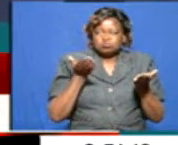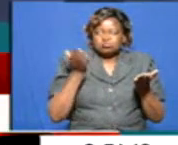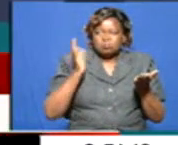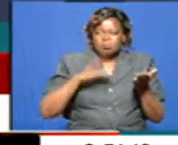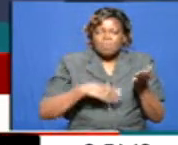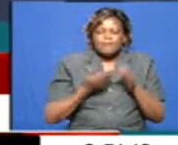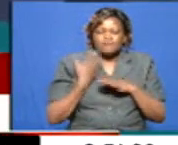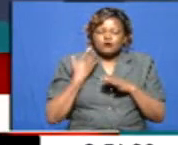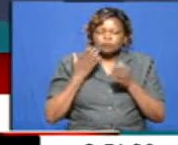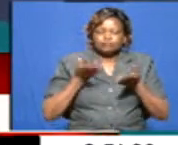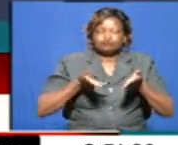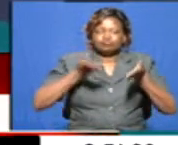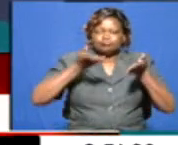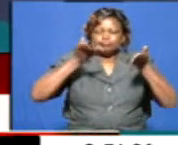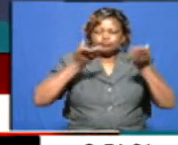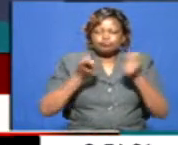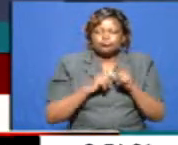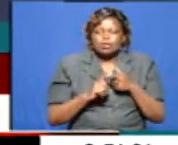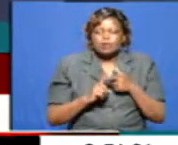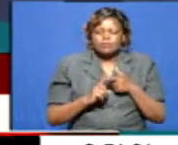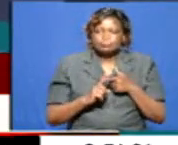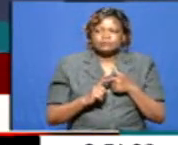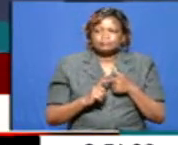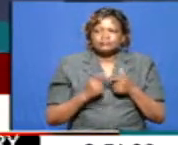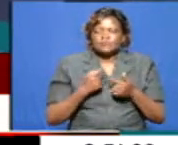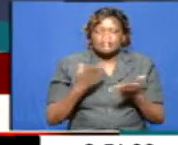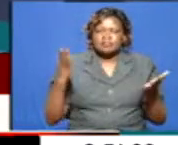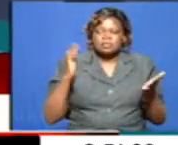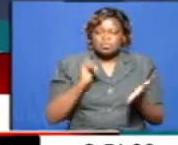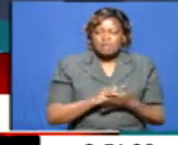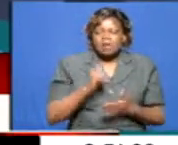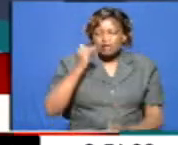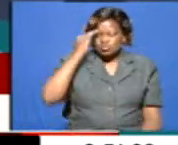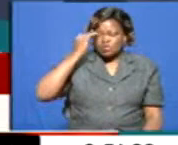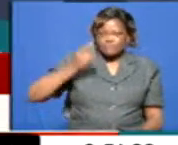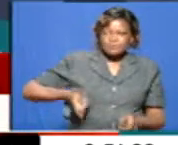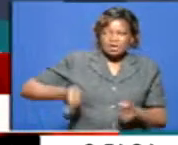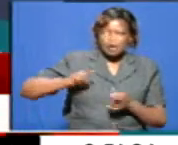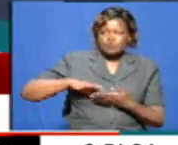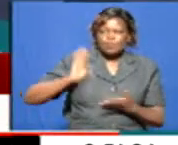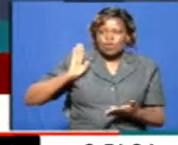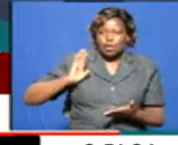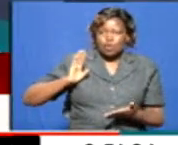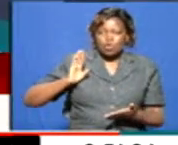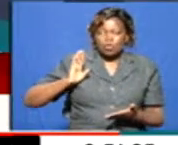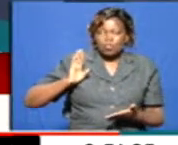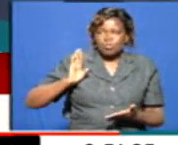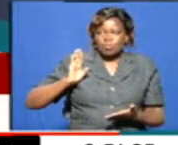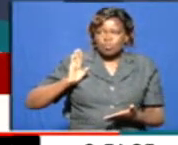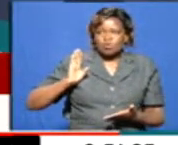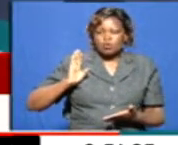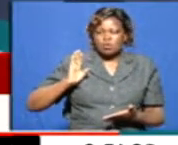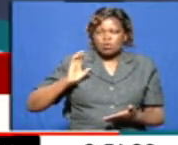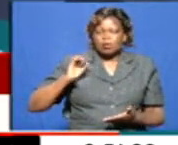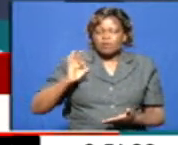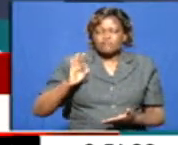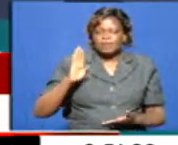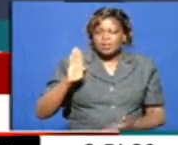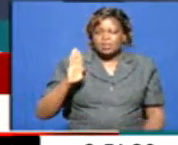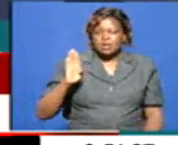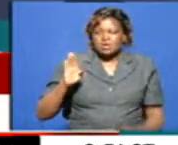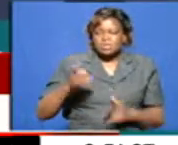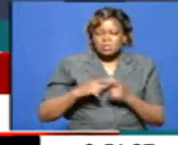juu na pia whatever knowledge niko nao nikiongezea na KFB sahi